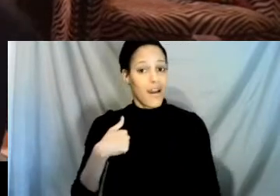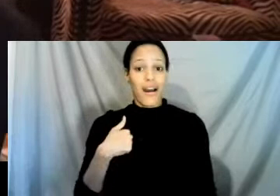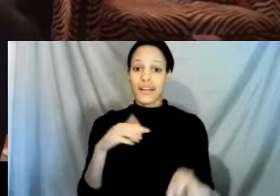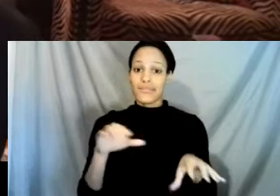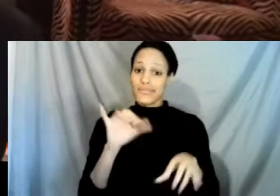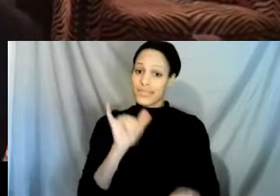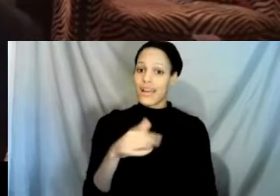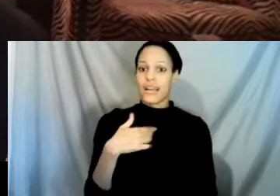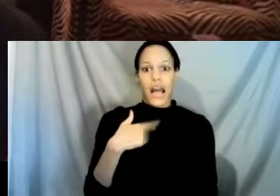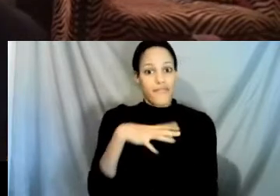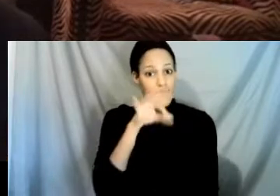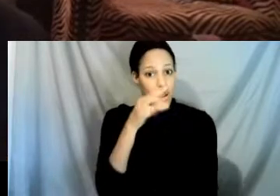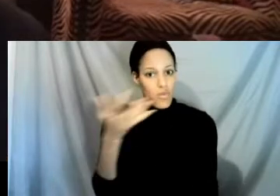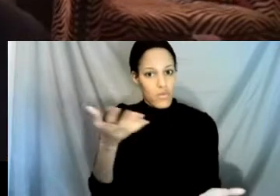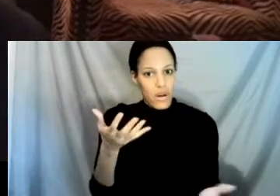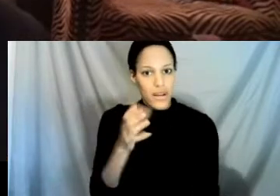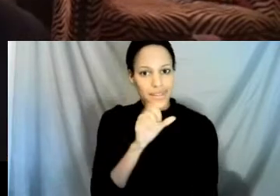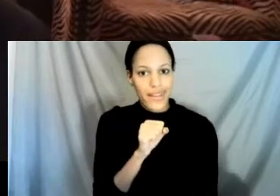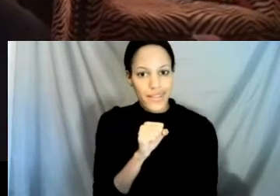father's